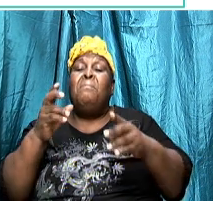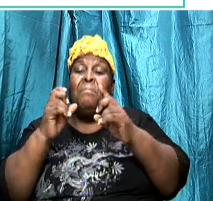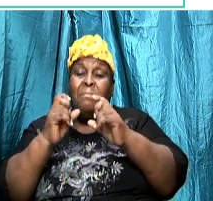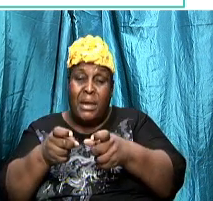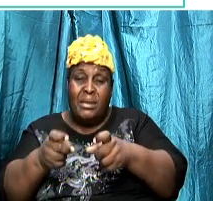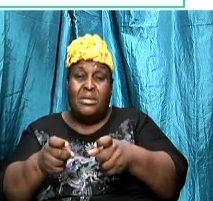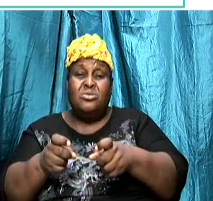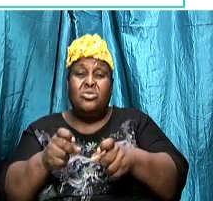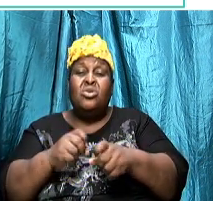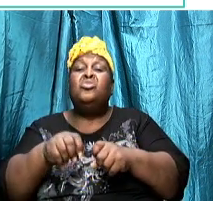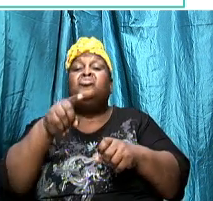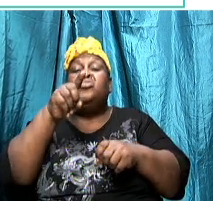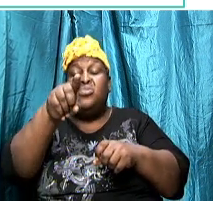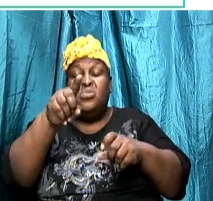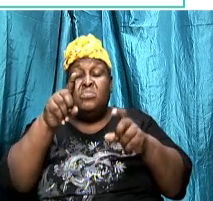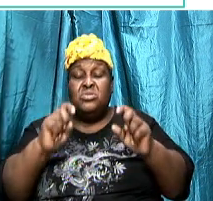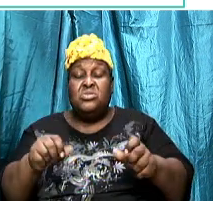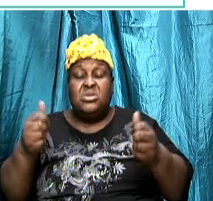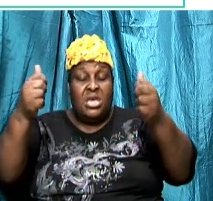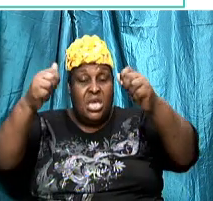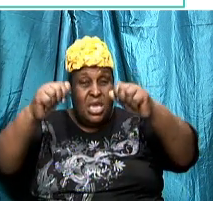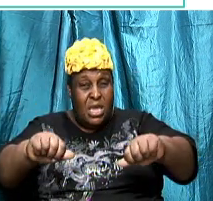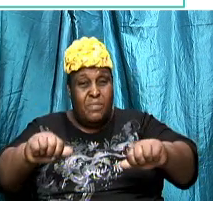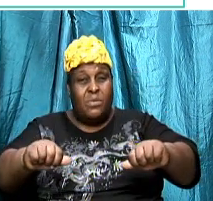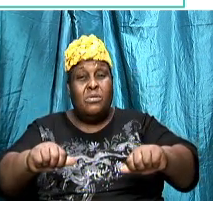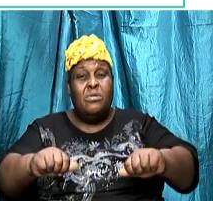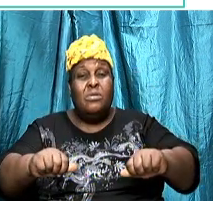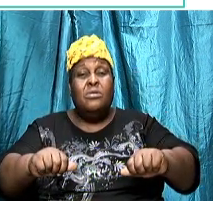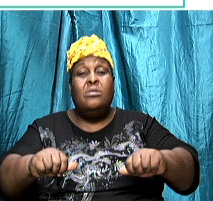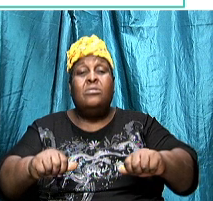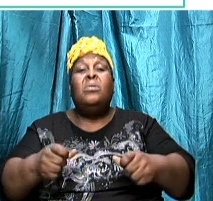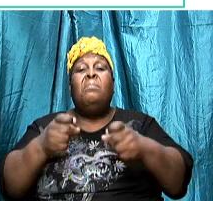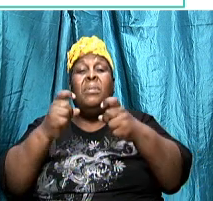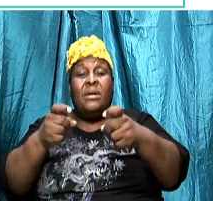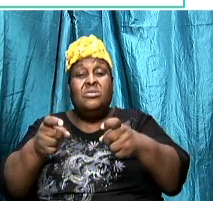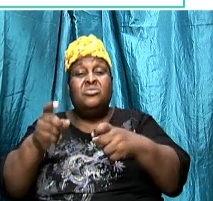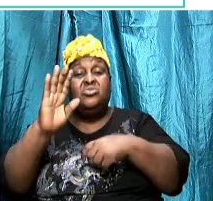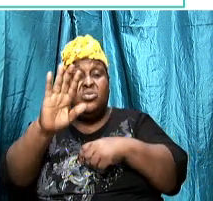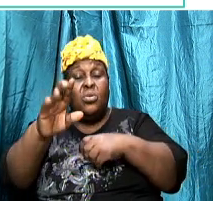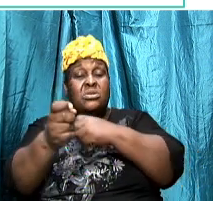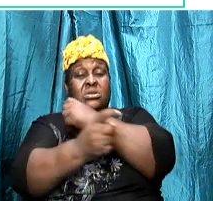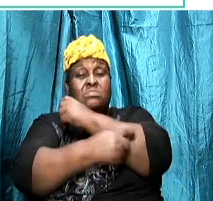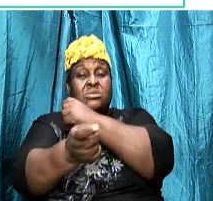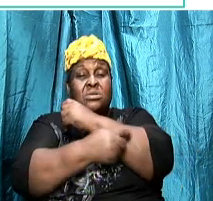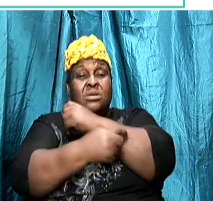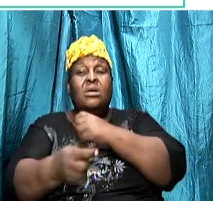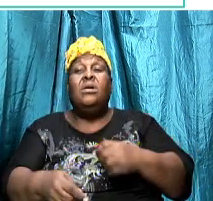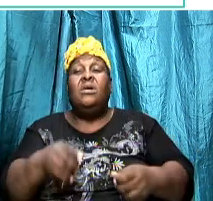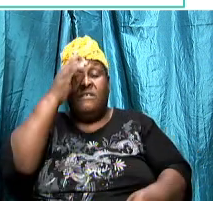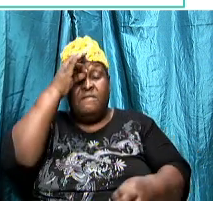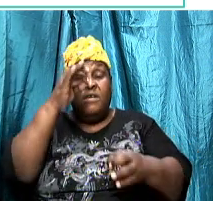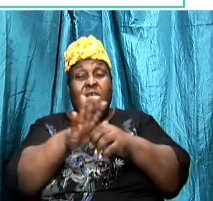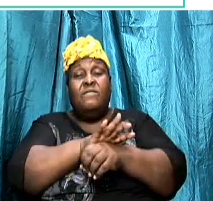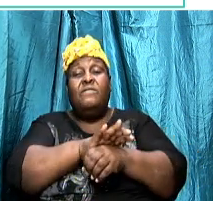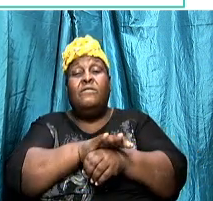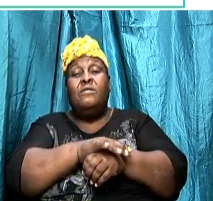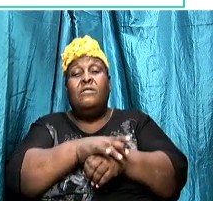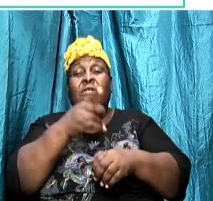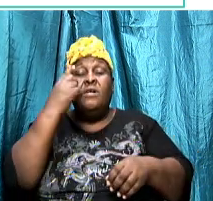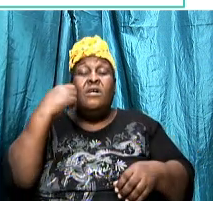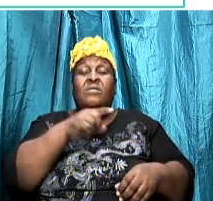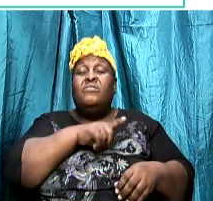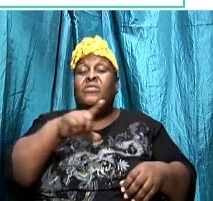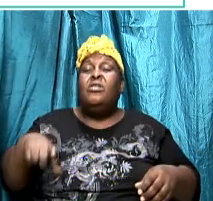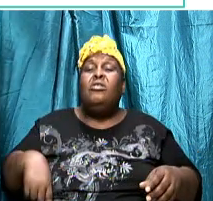it also. And he went on to say that God is faithful, and that the Lord will not allow you to be tempted above